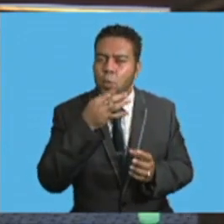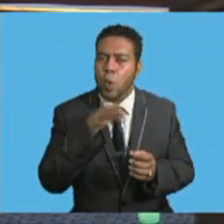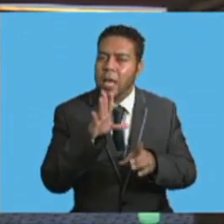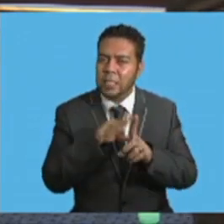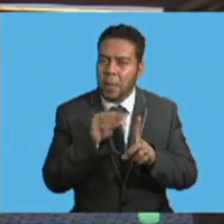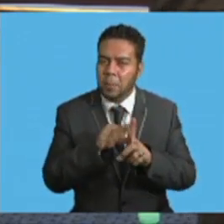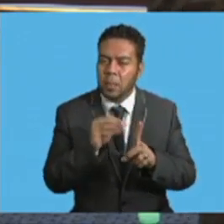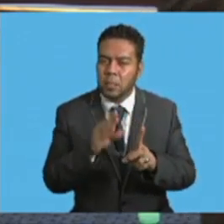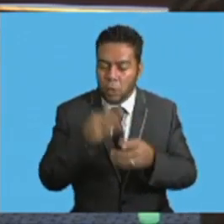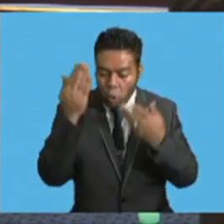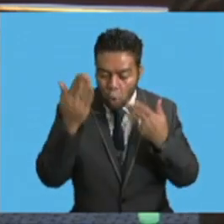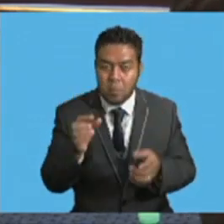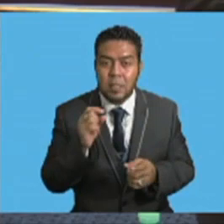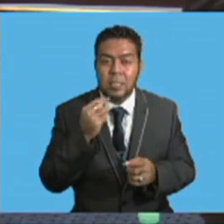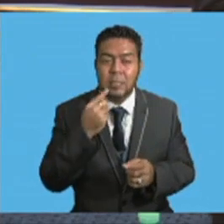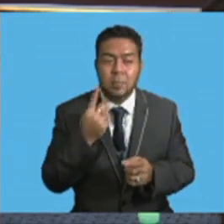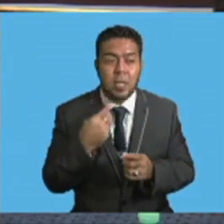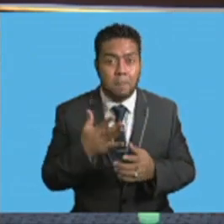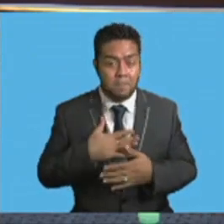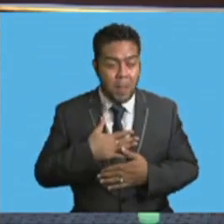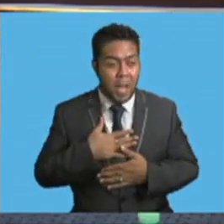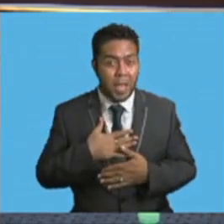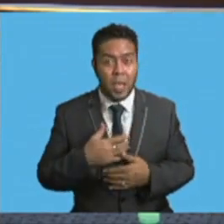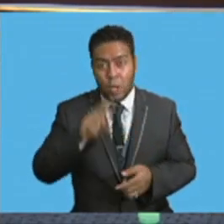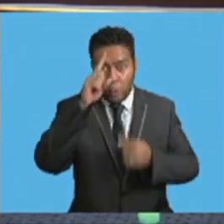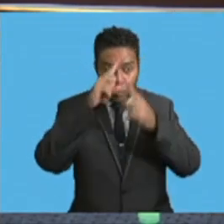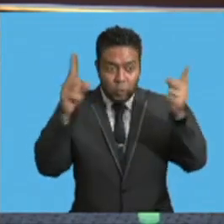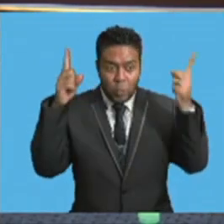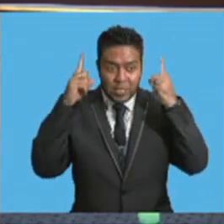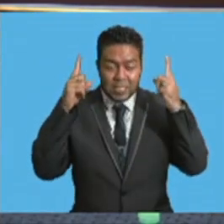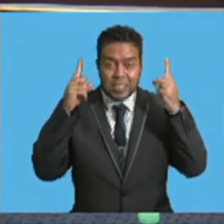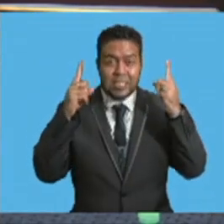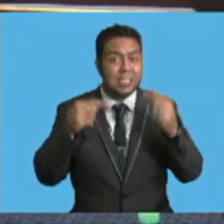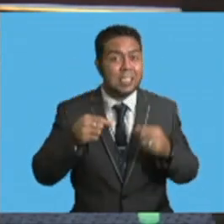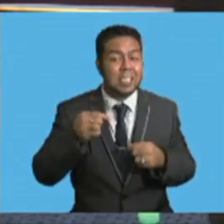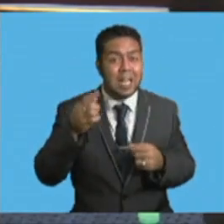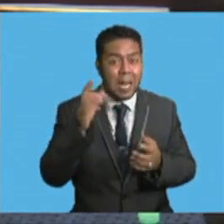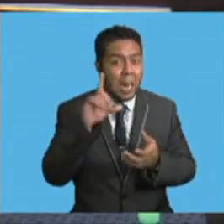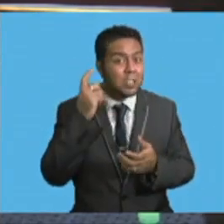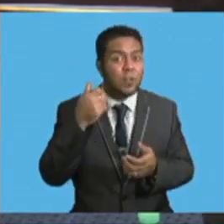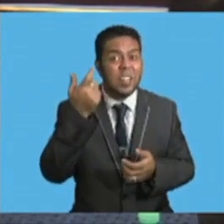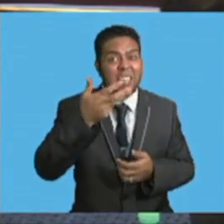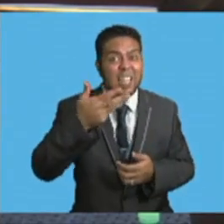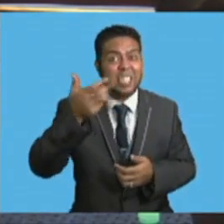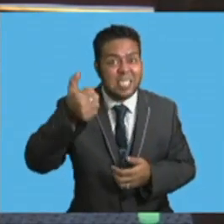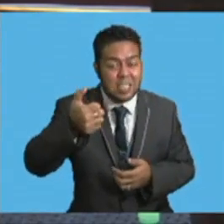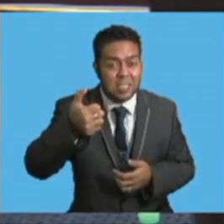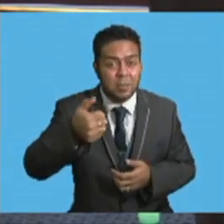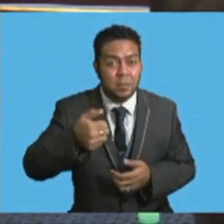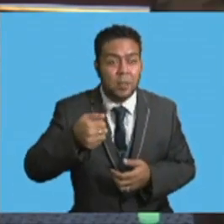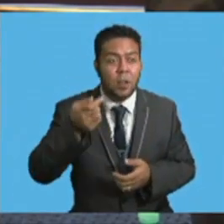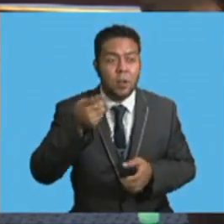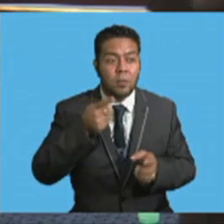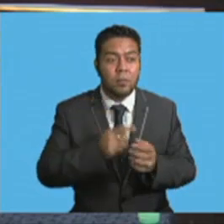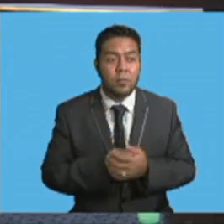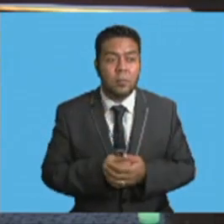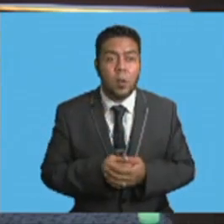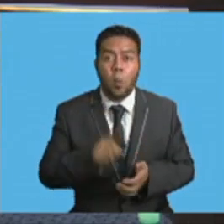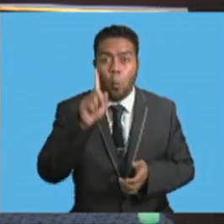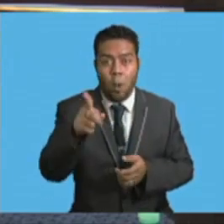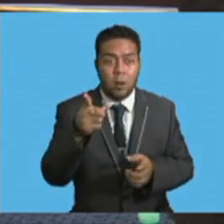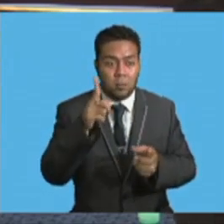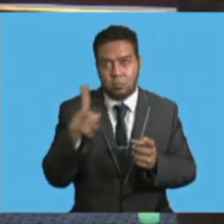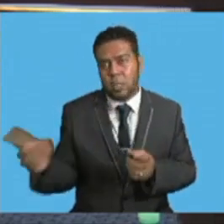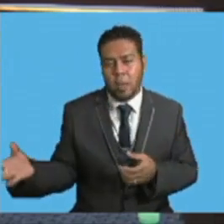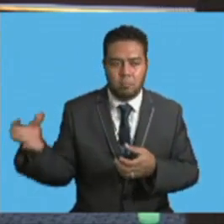Honourable Speaker. My graduating class of 1996 of 14, last year, one was employed back into